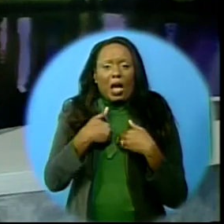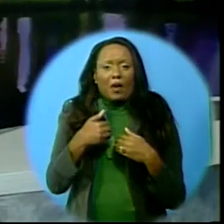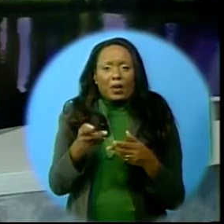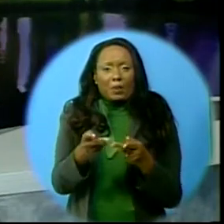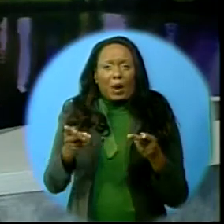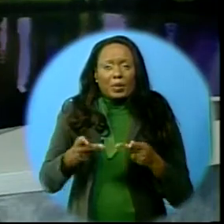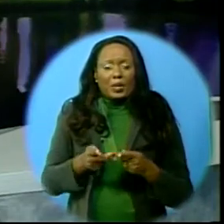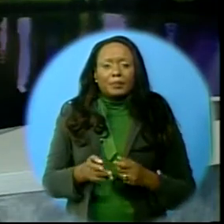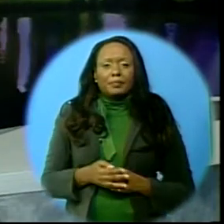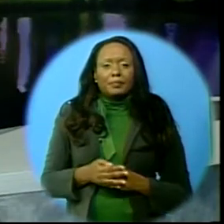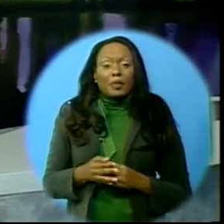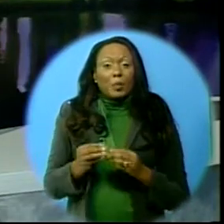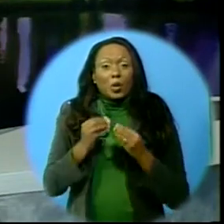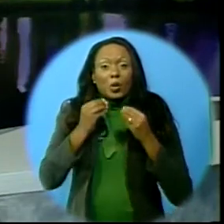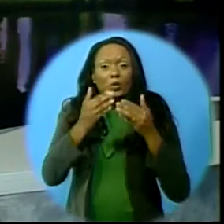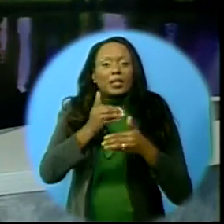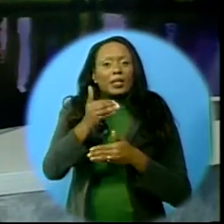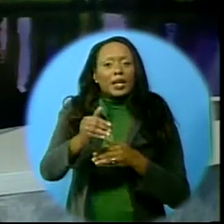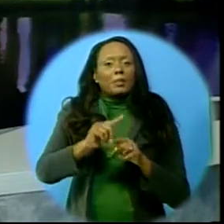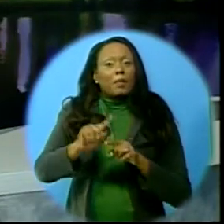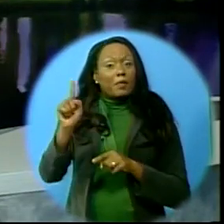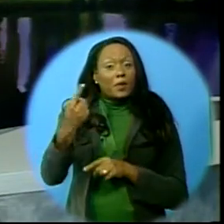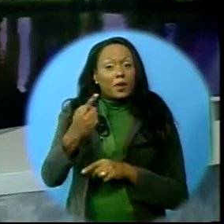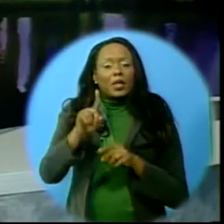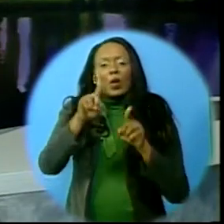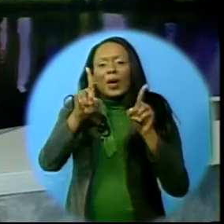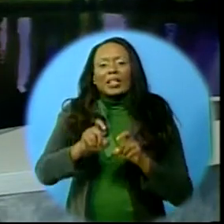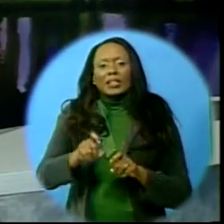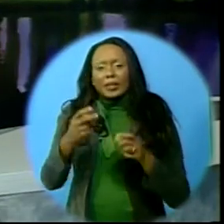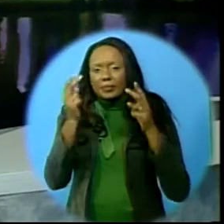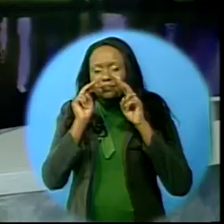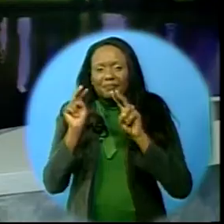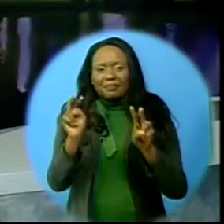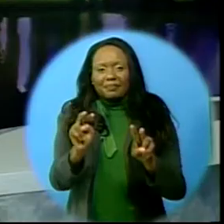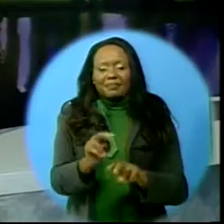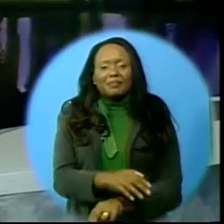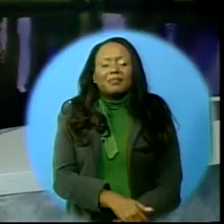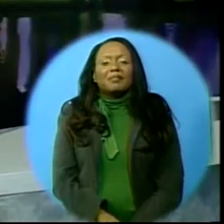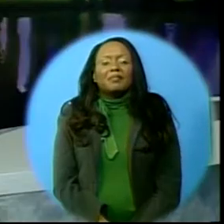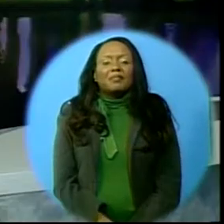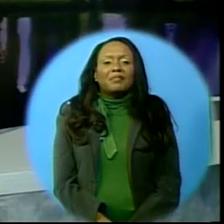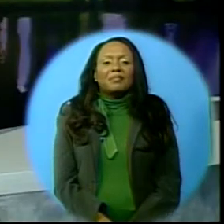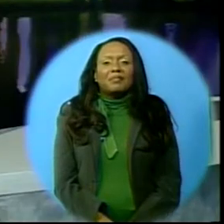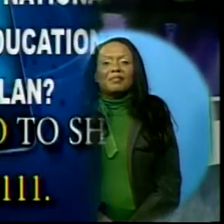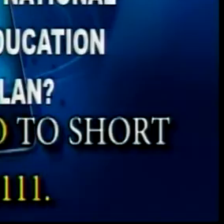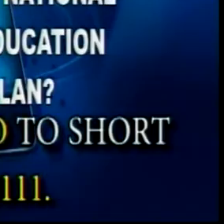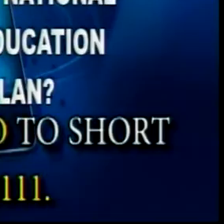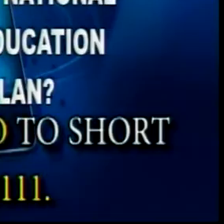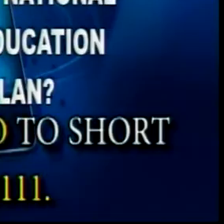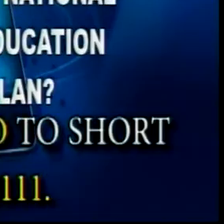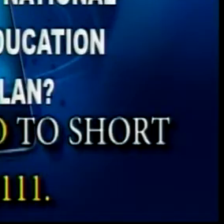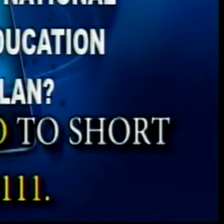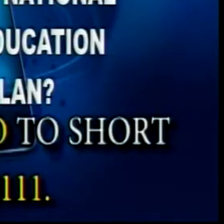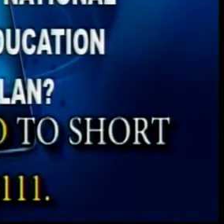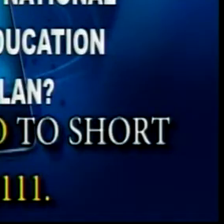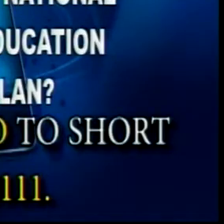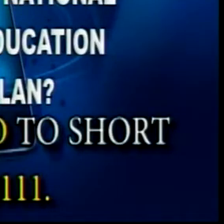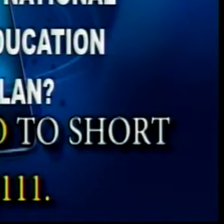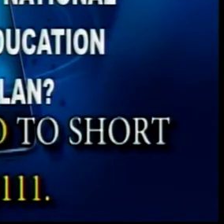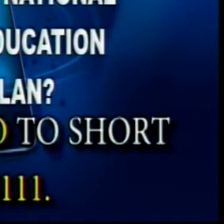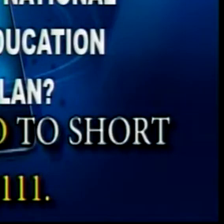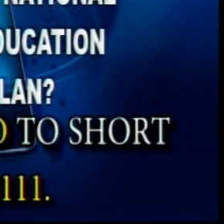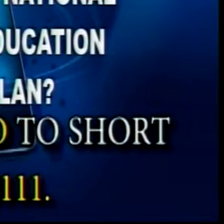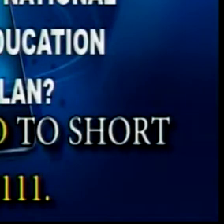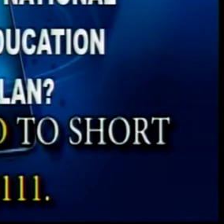have more news ahead in just a moment, but first we want to hear from you on the question, should government consider introducing a national